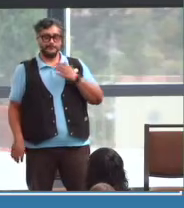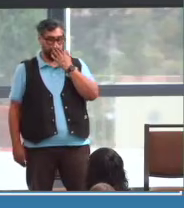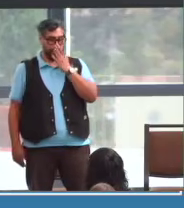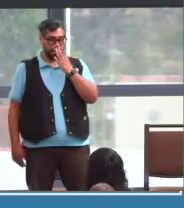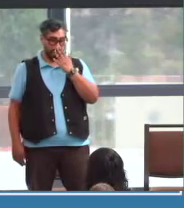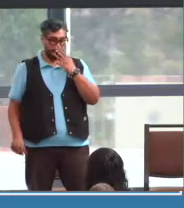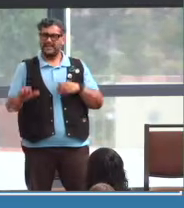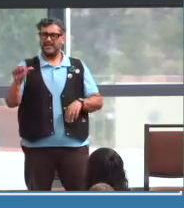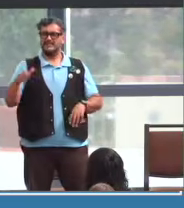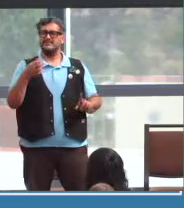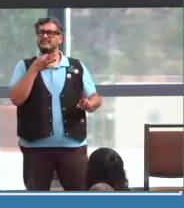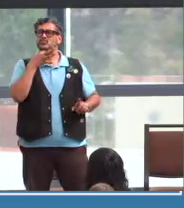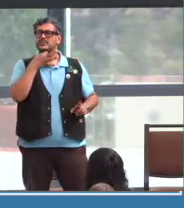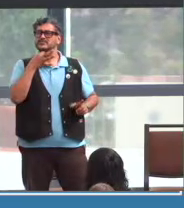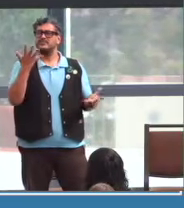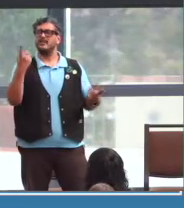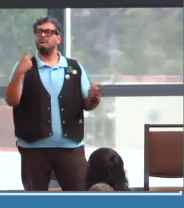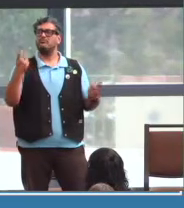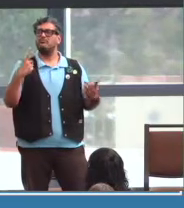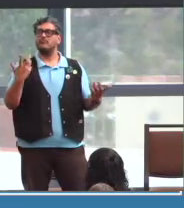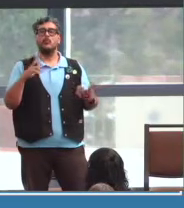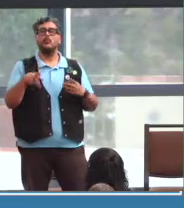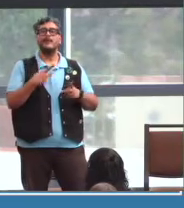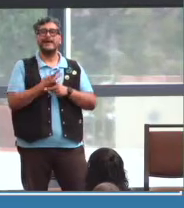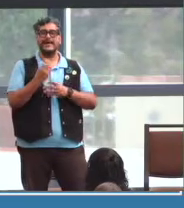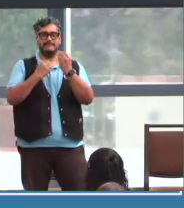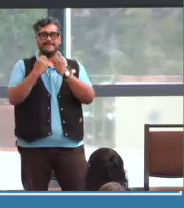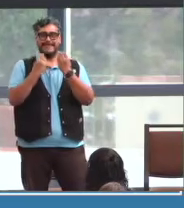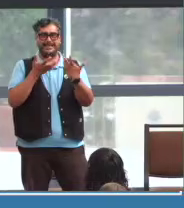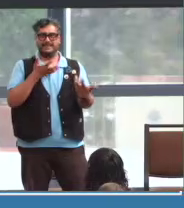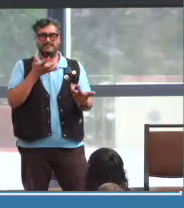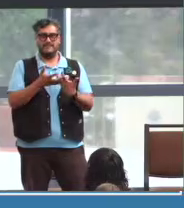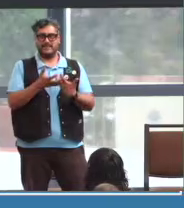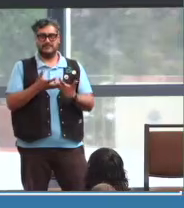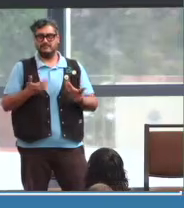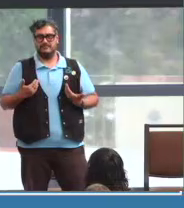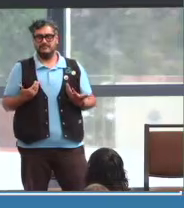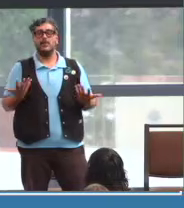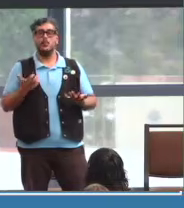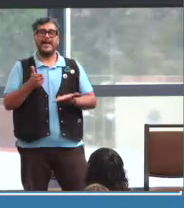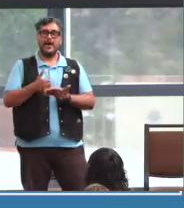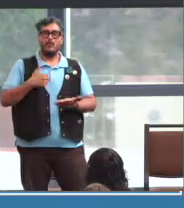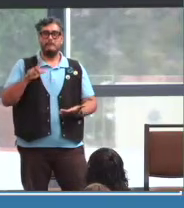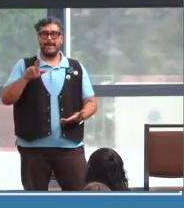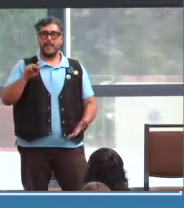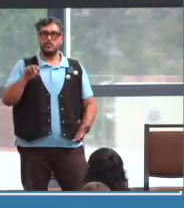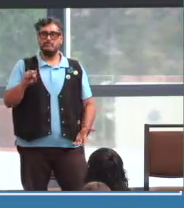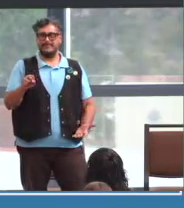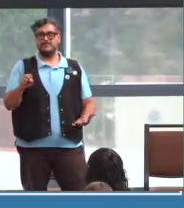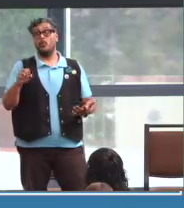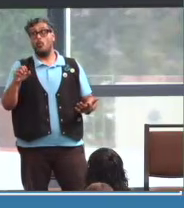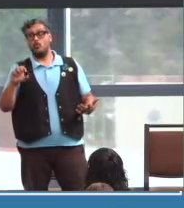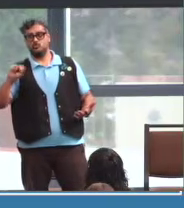Another question a lot of us get is what sort of diet fits with me and what would help my lupus or Sjogren's disease the